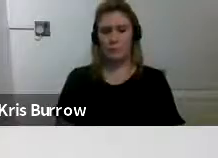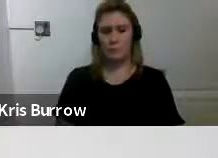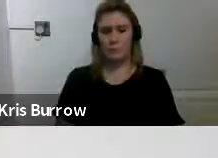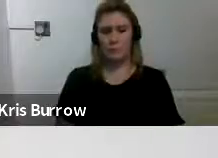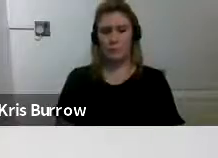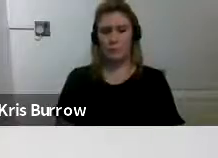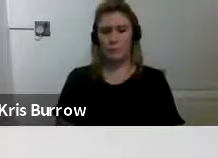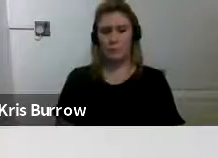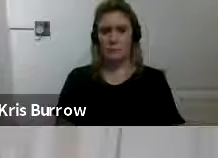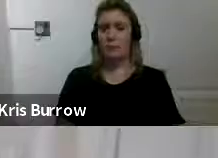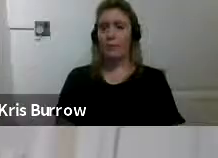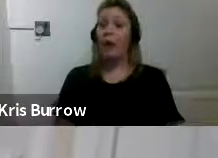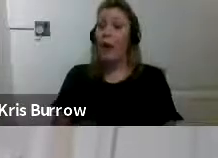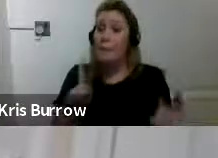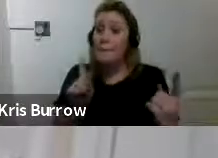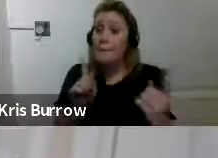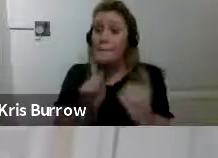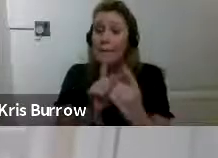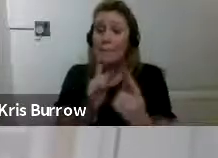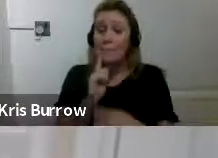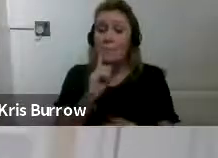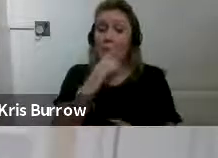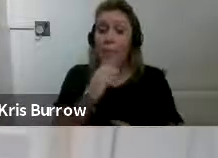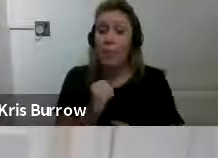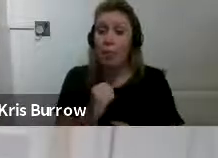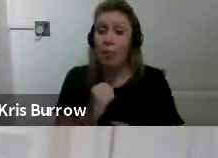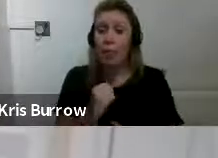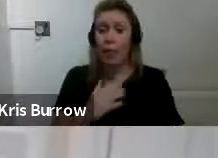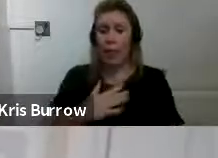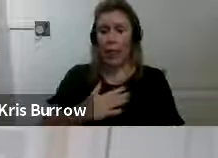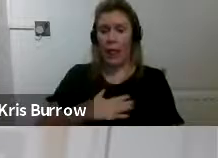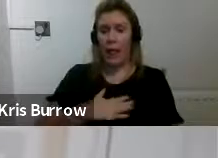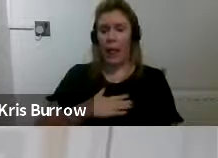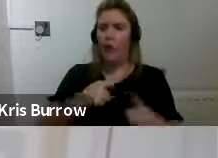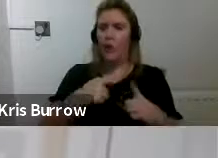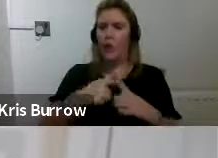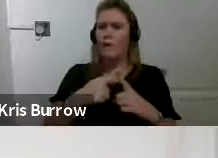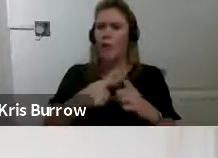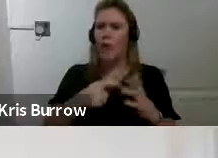People. I like go feel me day.